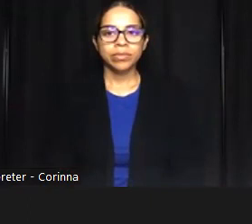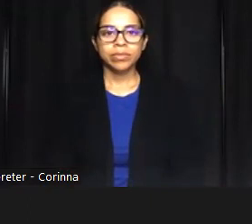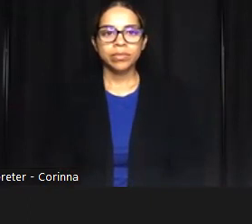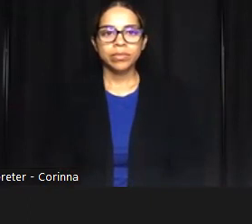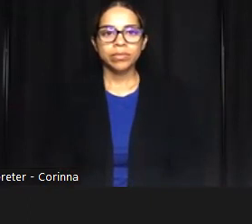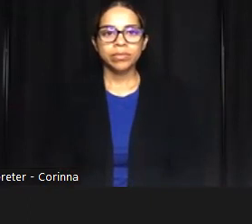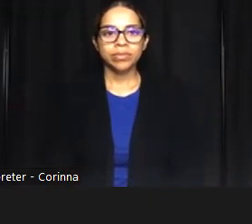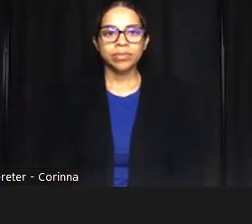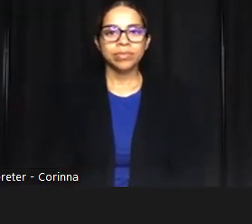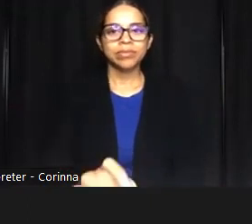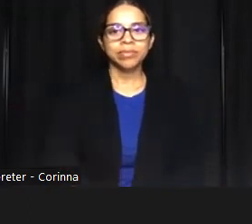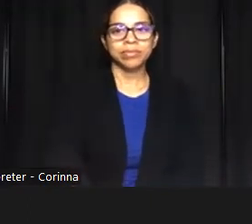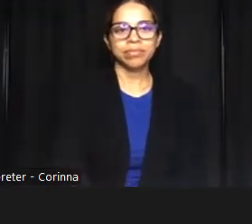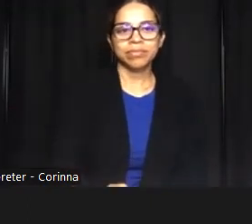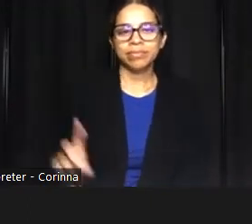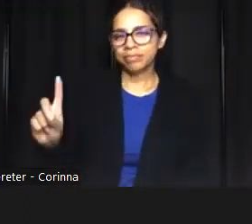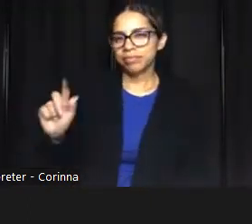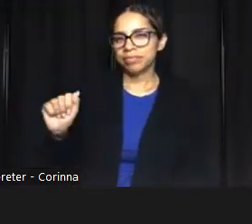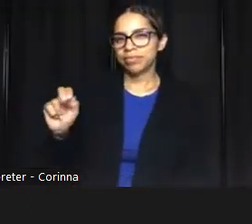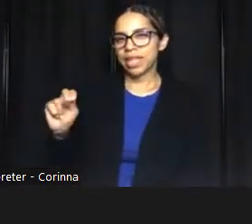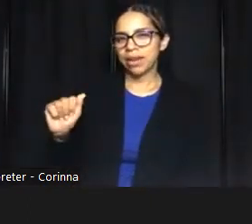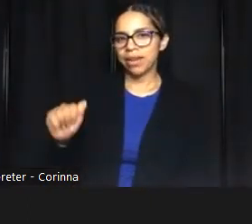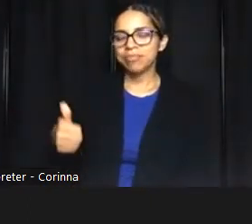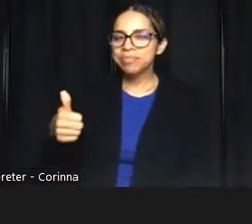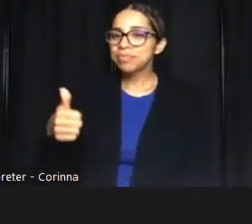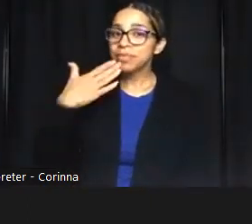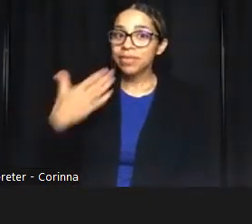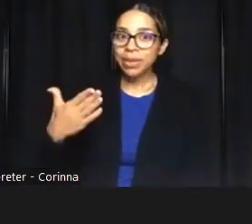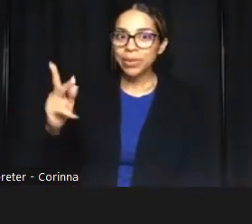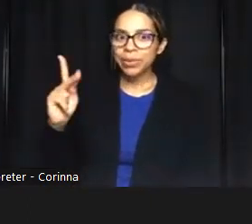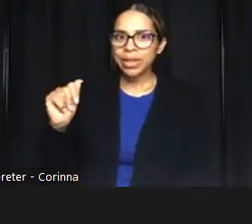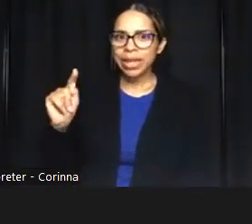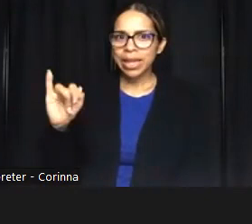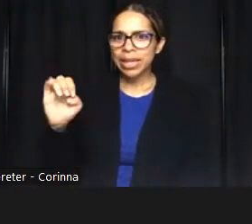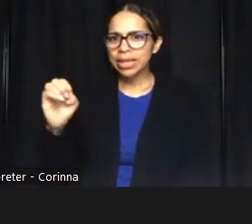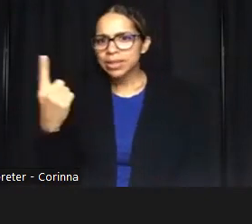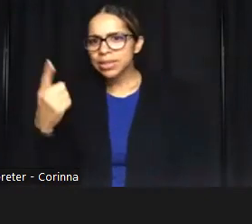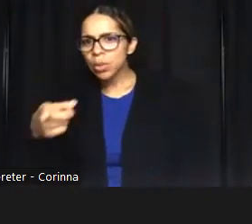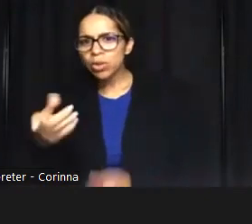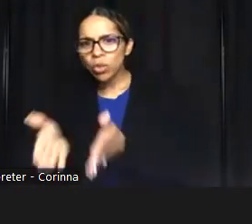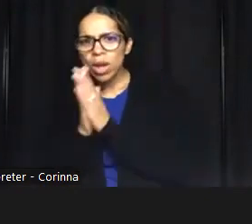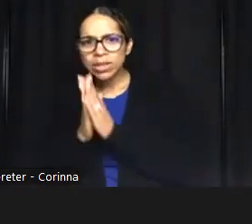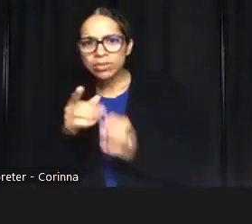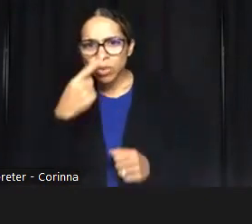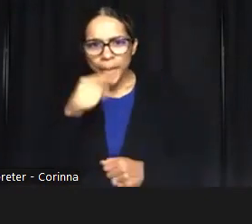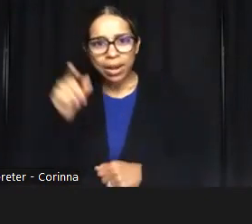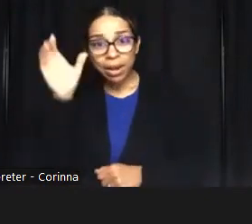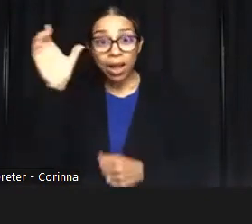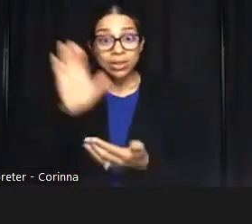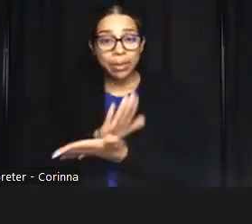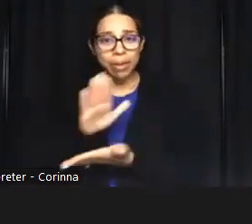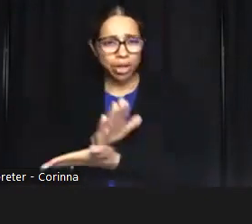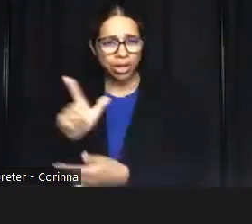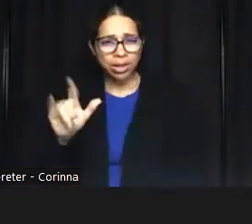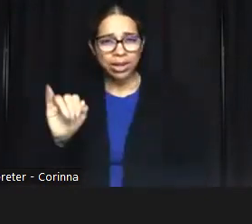Thank you, Katie. It looks like there was a request for the link to the concept paper. If you could put that in the chat, that would